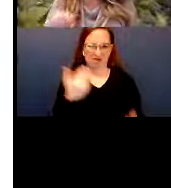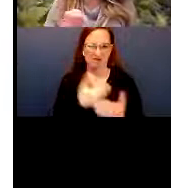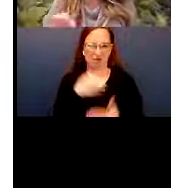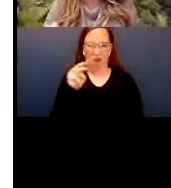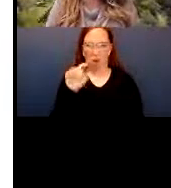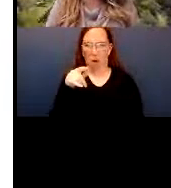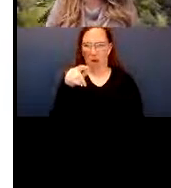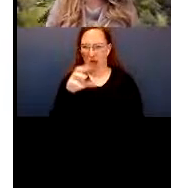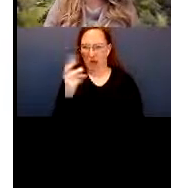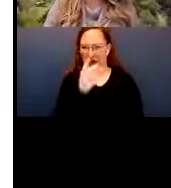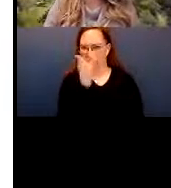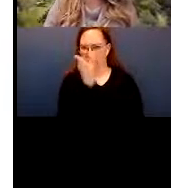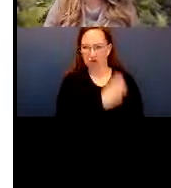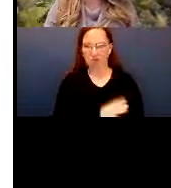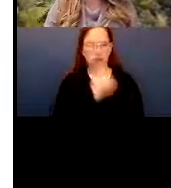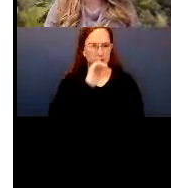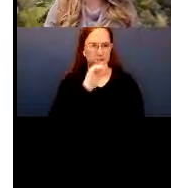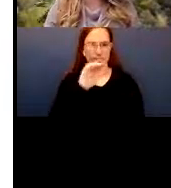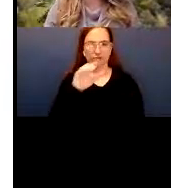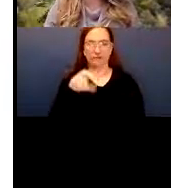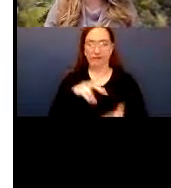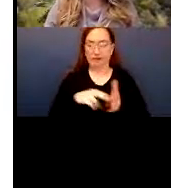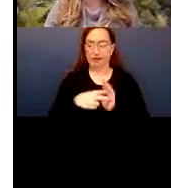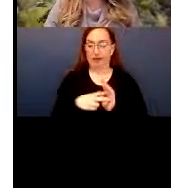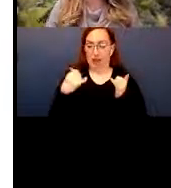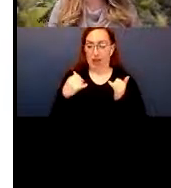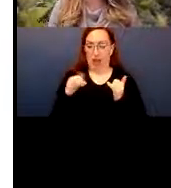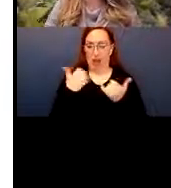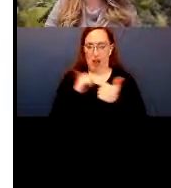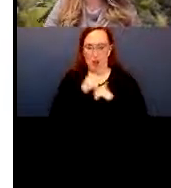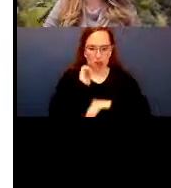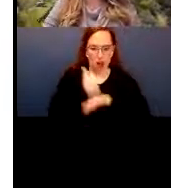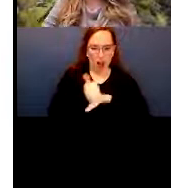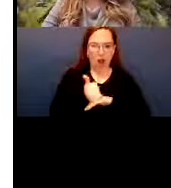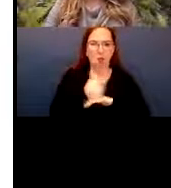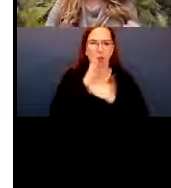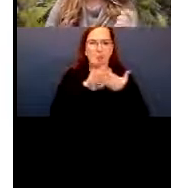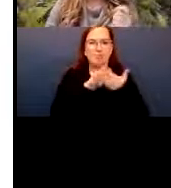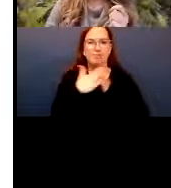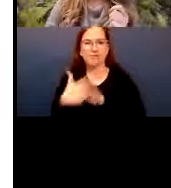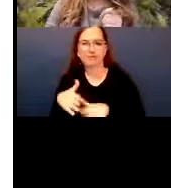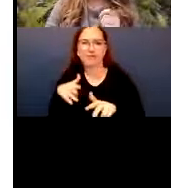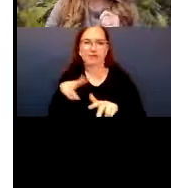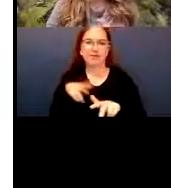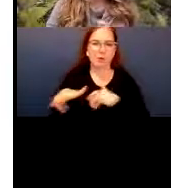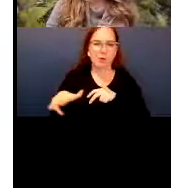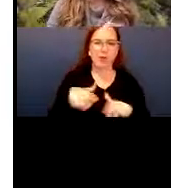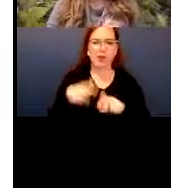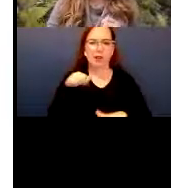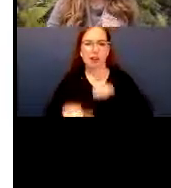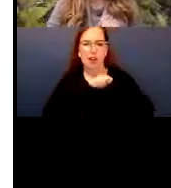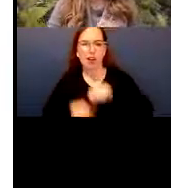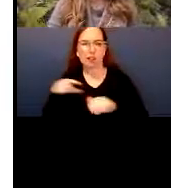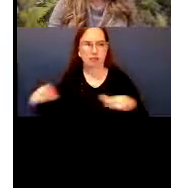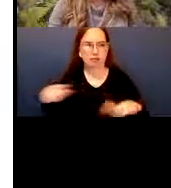turning the existing alignment into a way for pedestrians and bikes to get around. And then I'm not sure I need